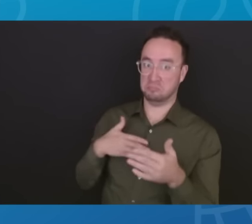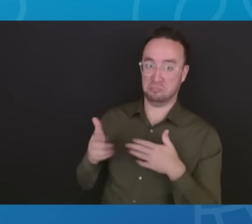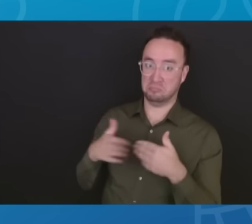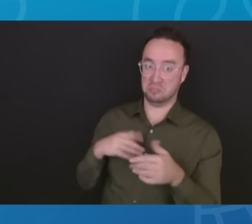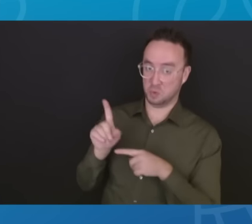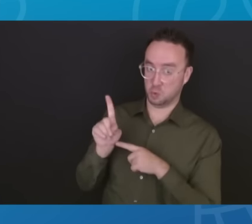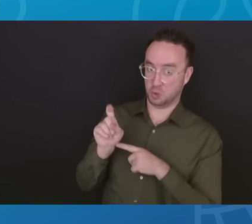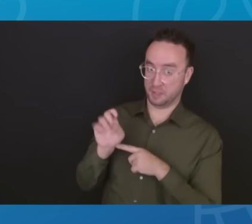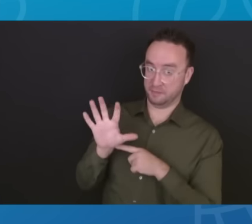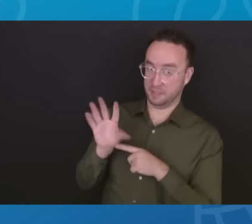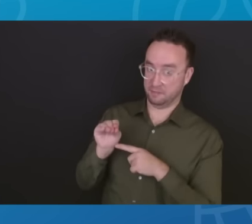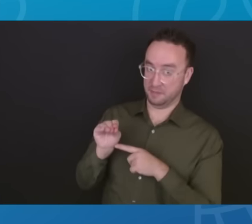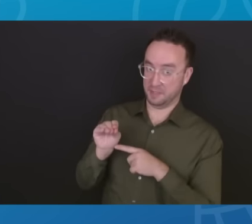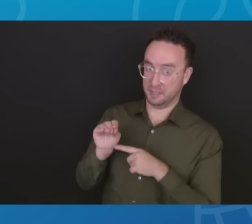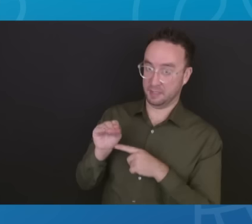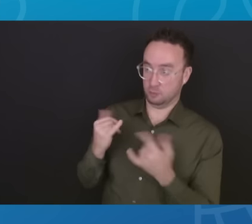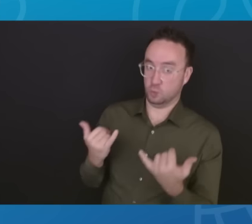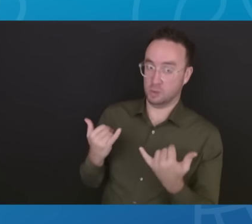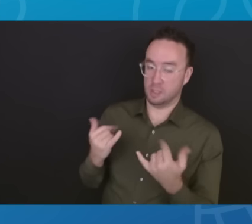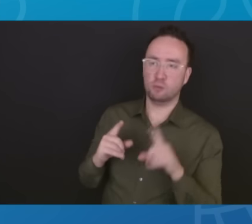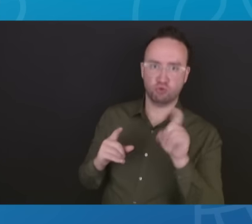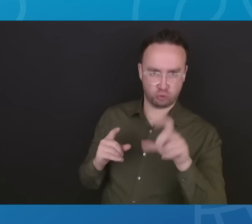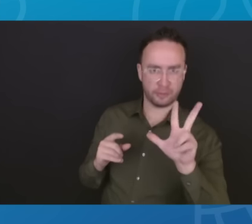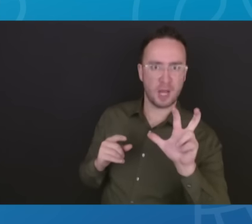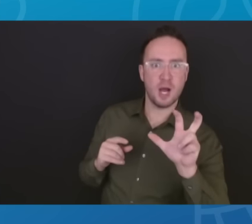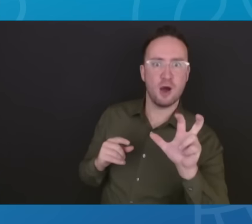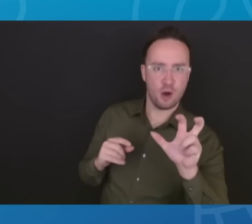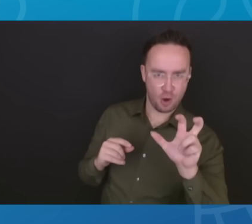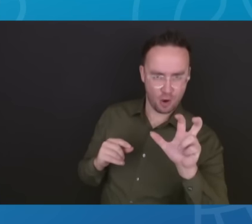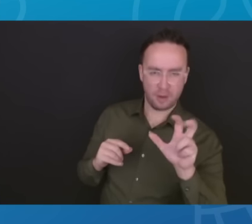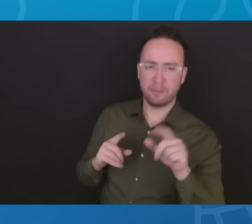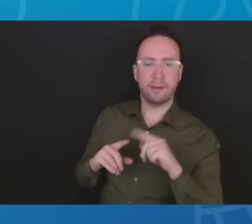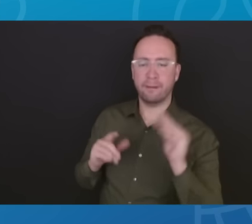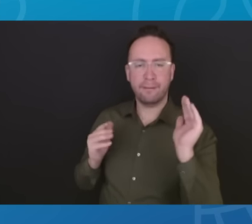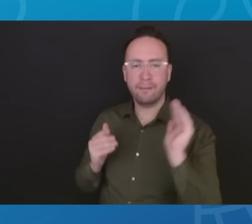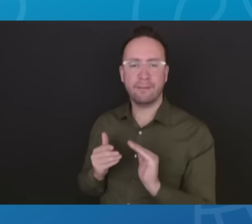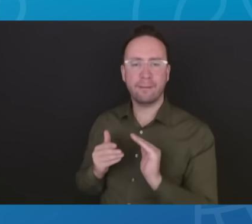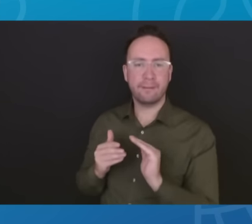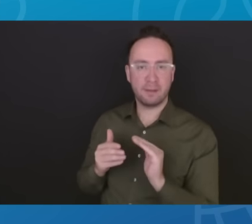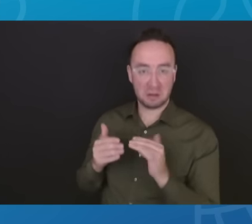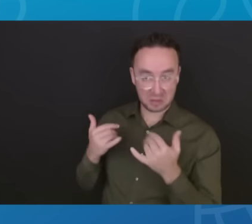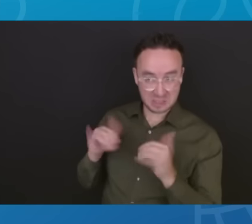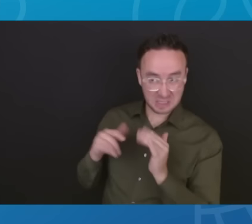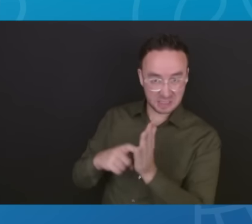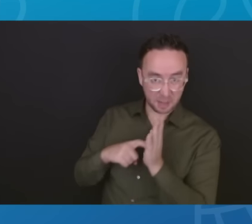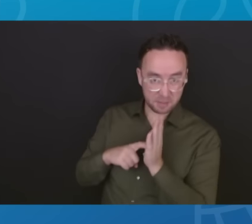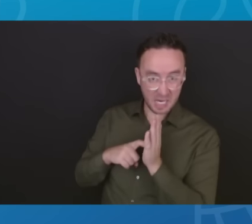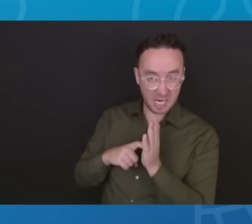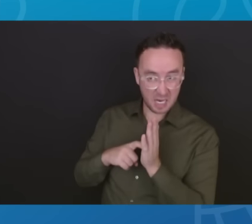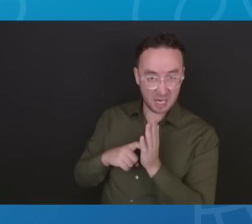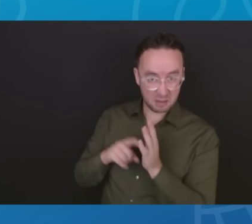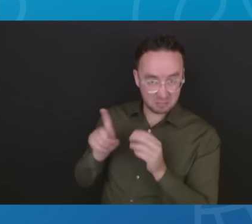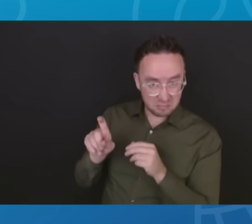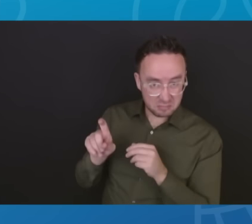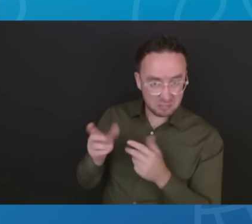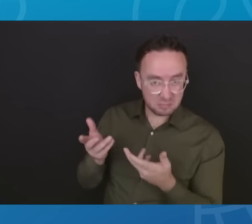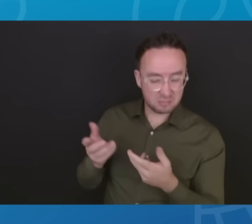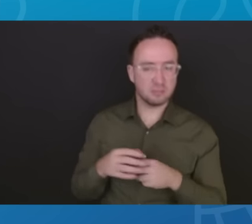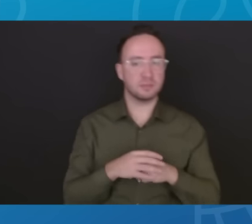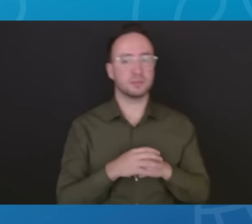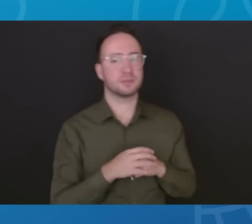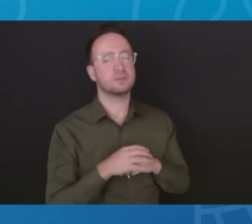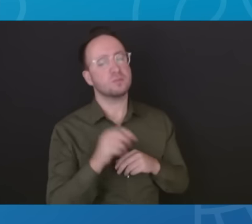full. So does that mean that you still think there is demand? We do still think there is okay. demand. And I should be, there are probably other people who, for whatever reason,